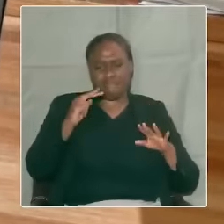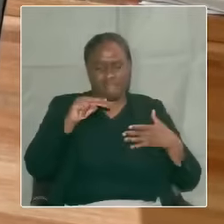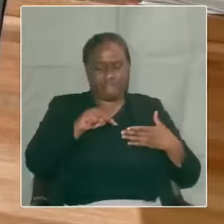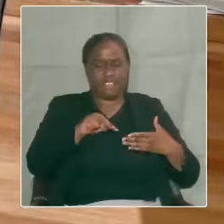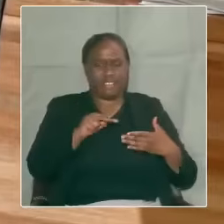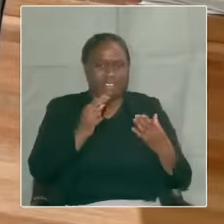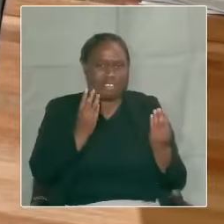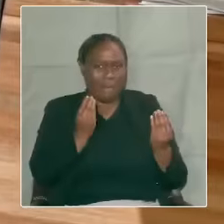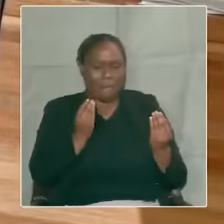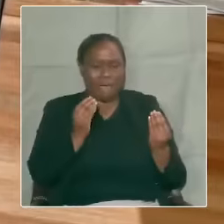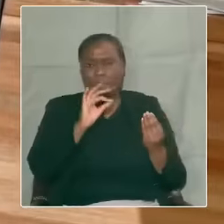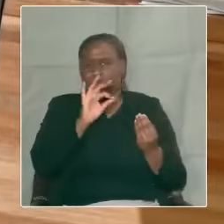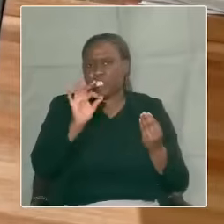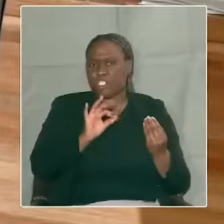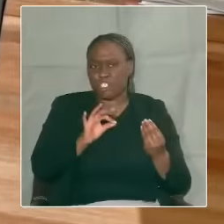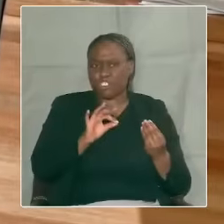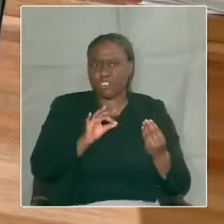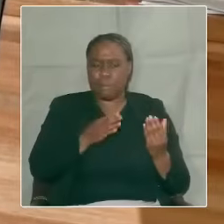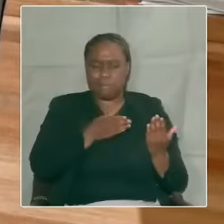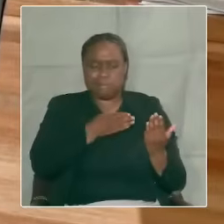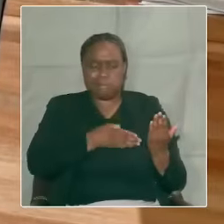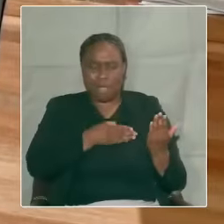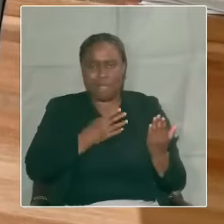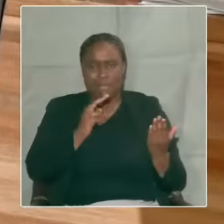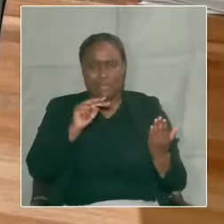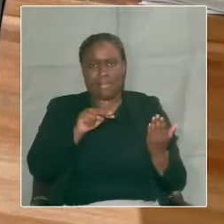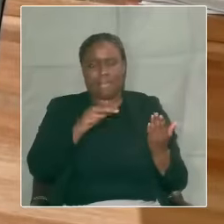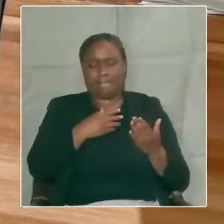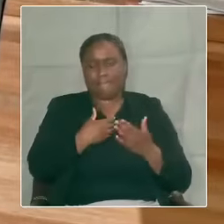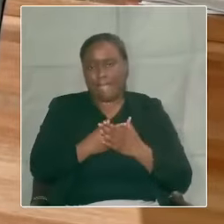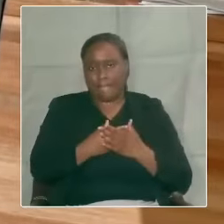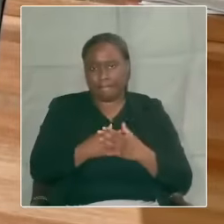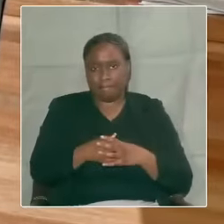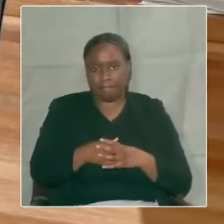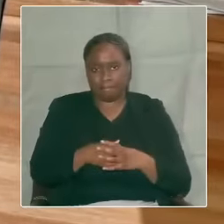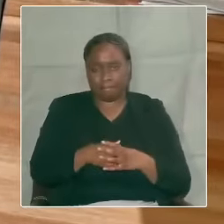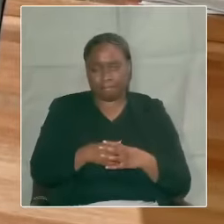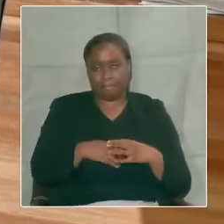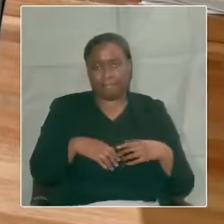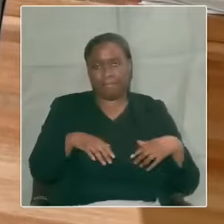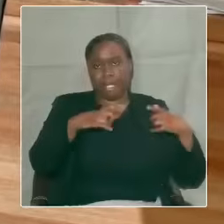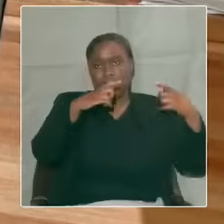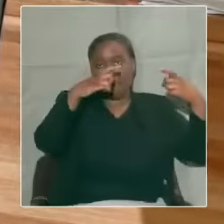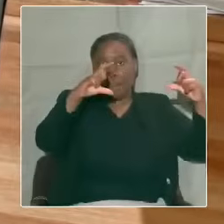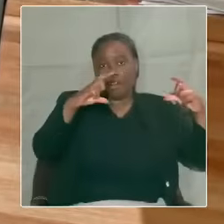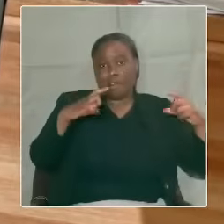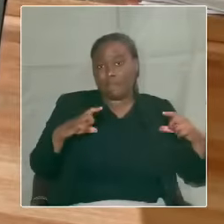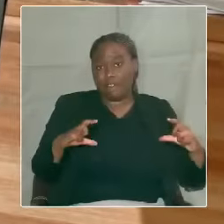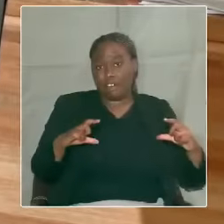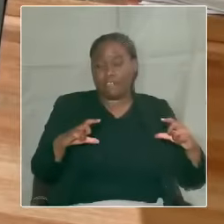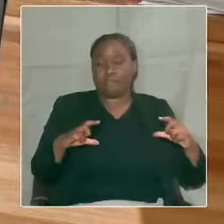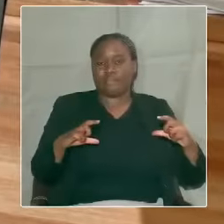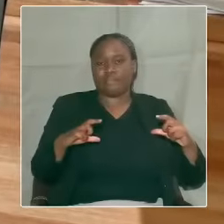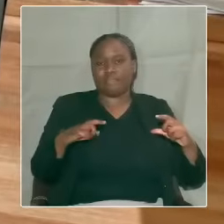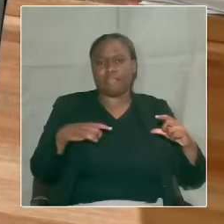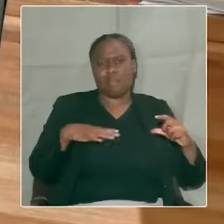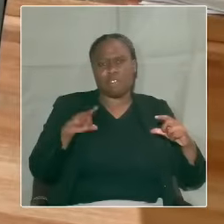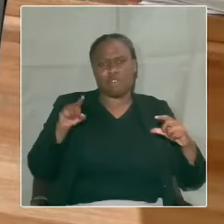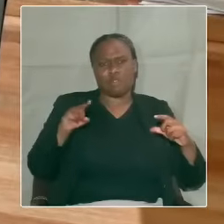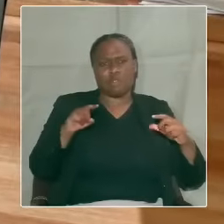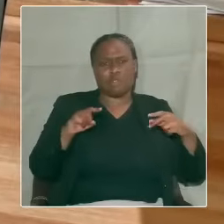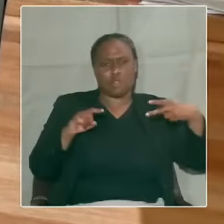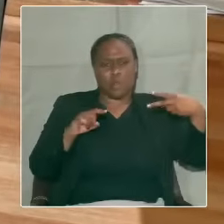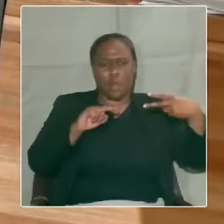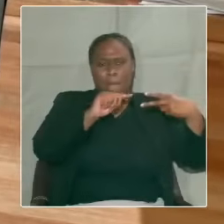2 points that I'd like you to deal with from those paragraphs.